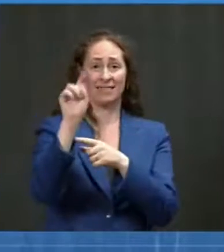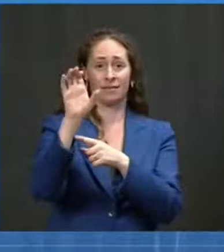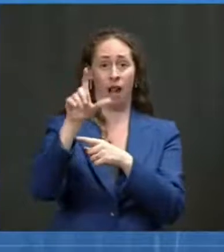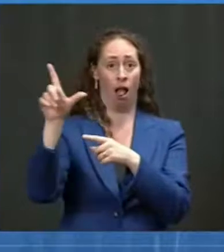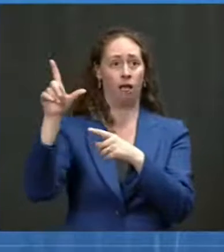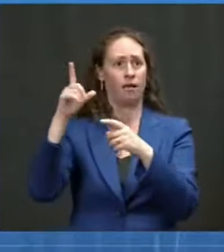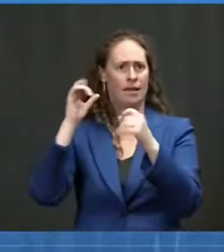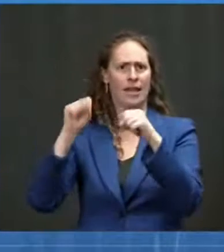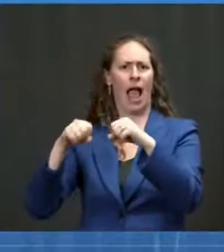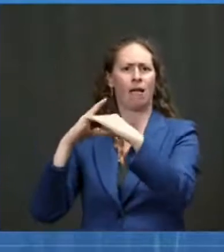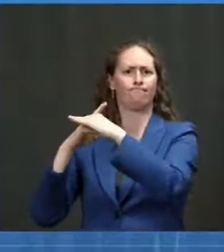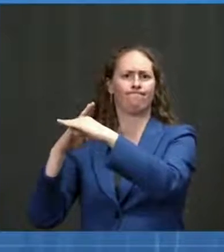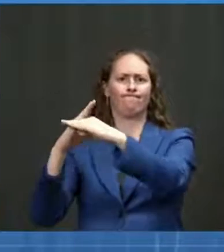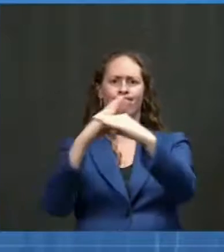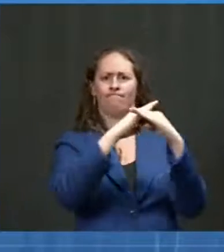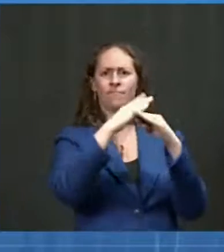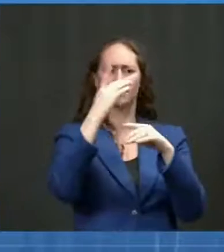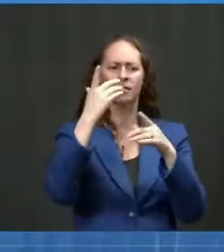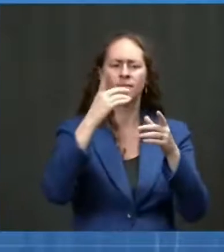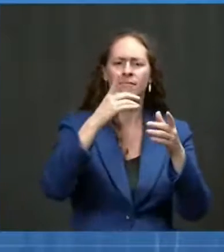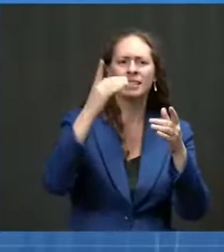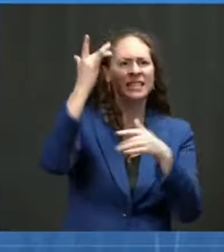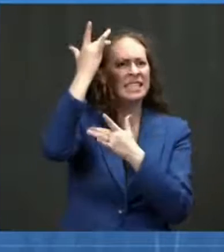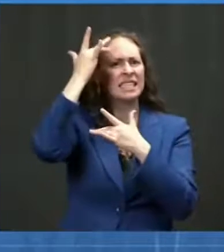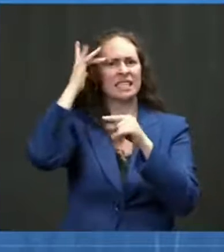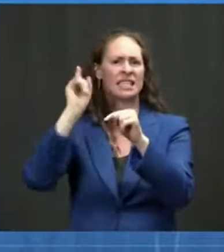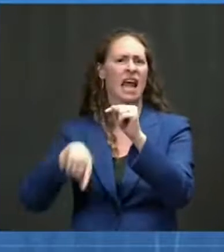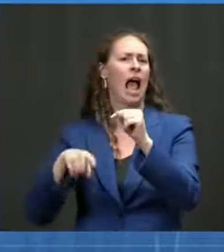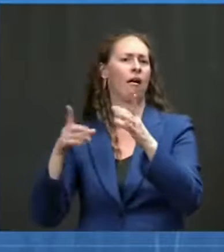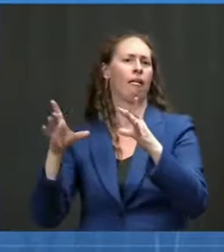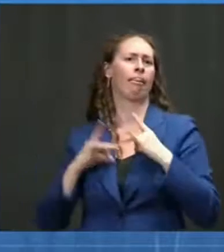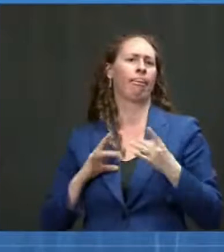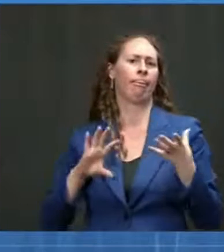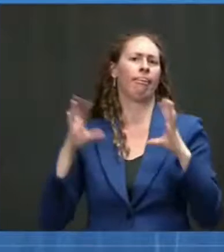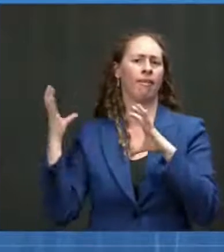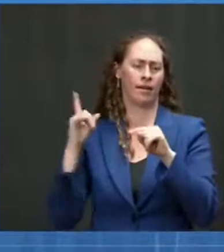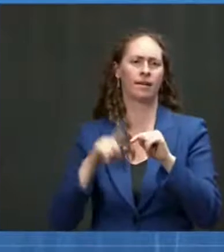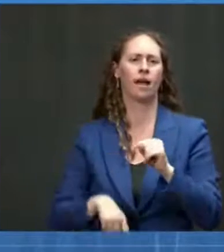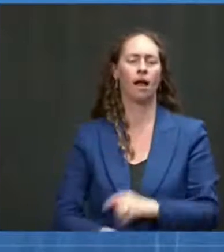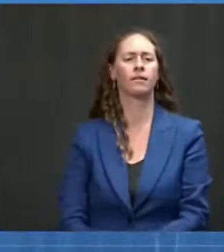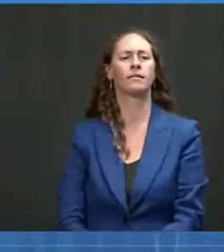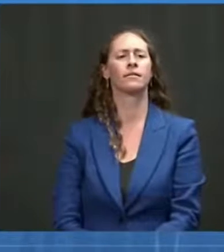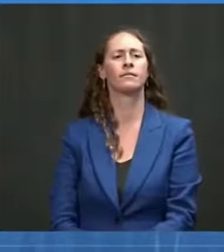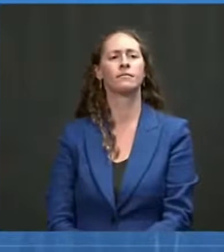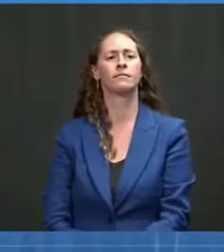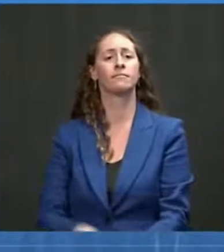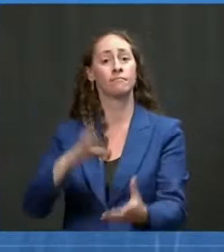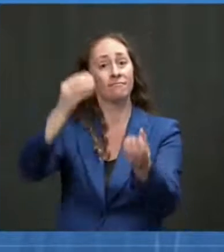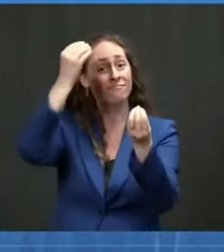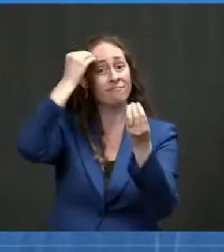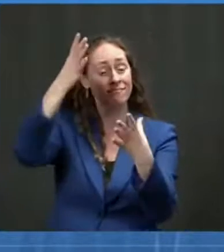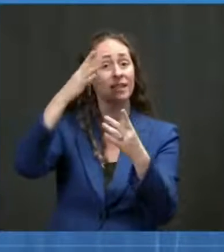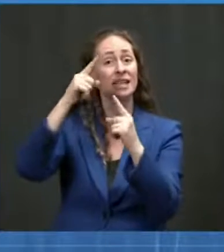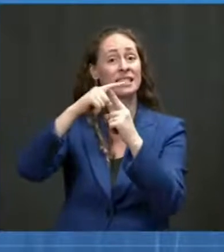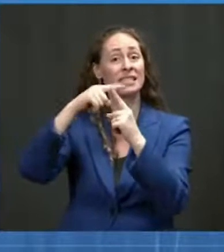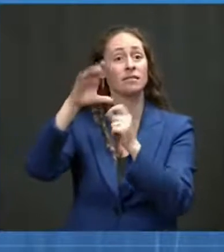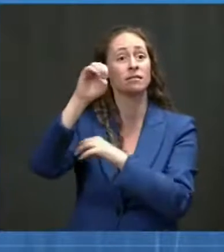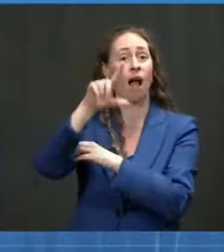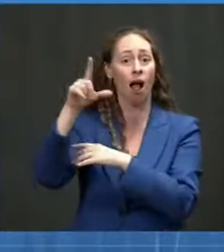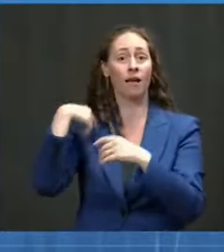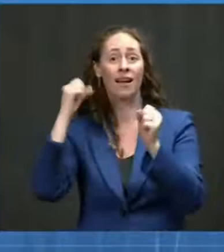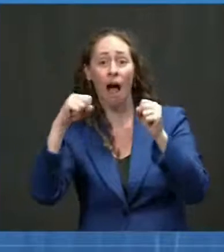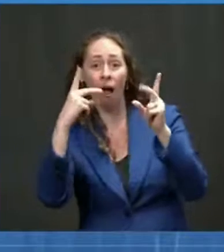blocking against infected cells. The issue is that they are not as easy at all to measure in the standpoint of